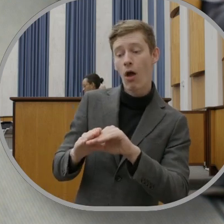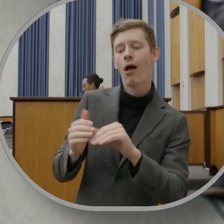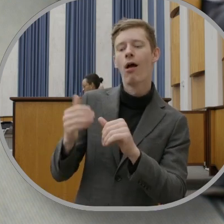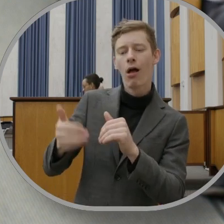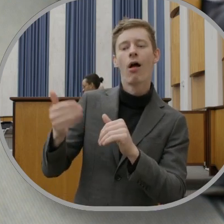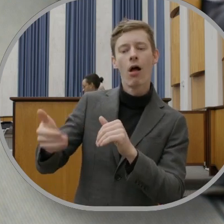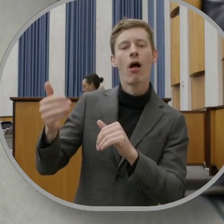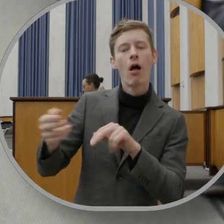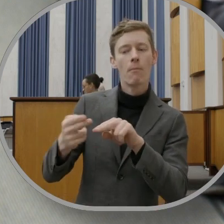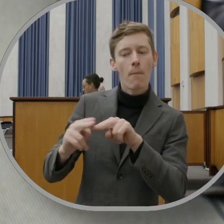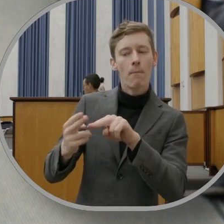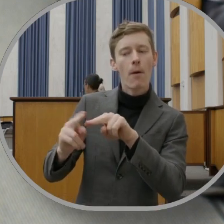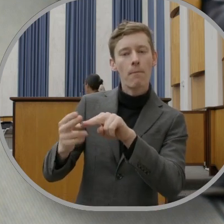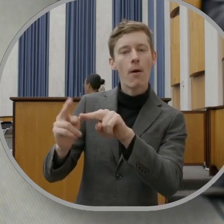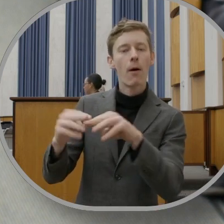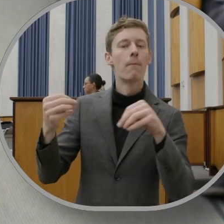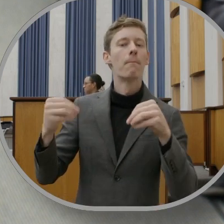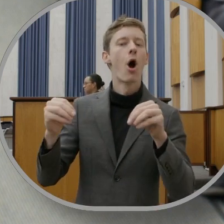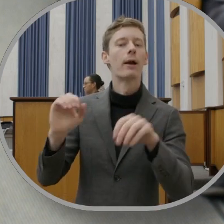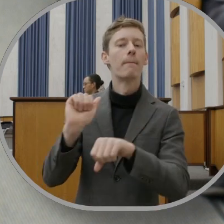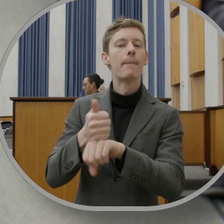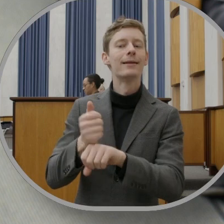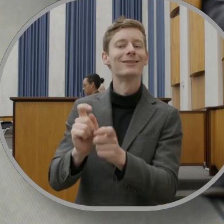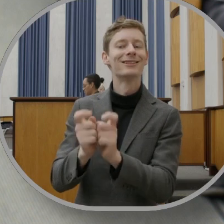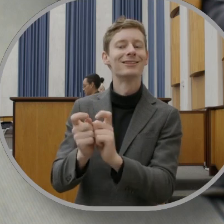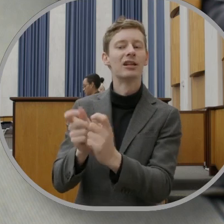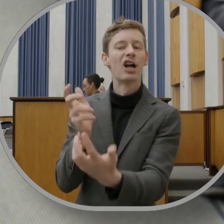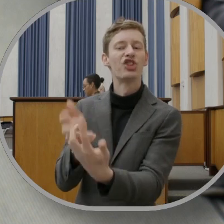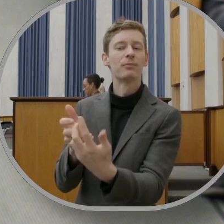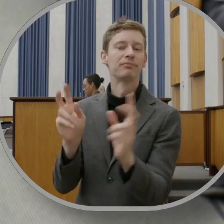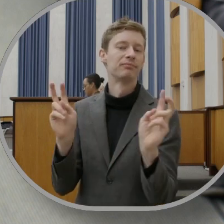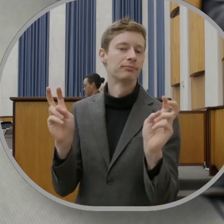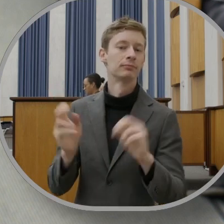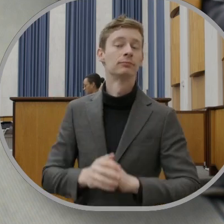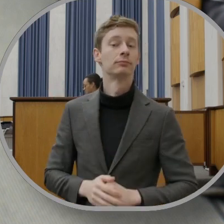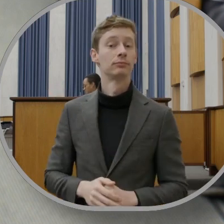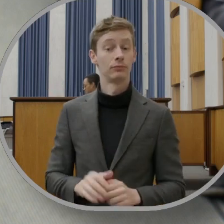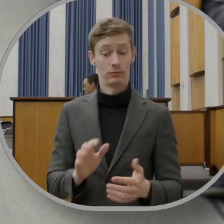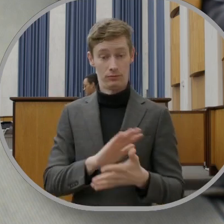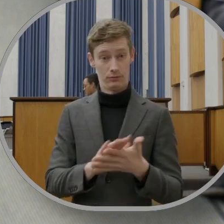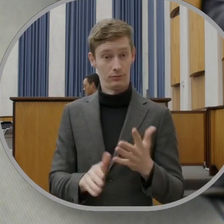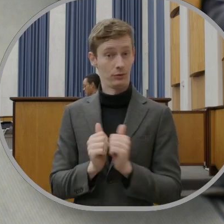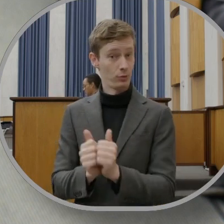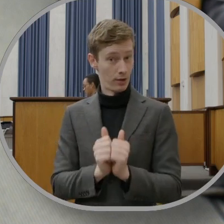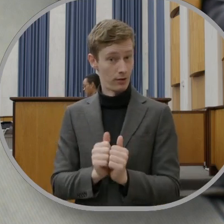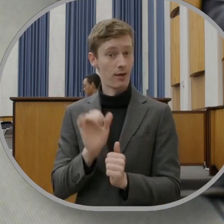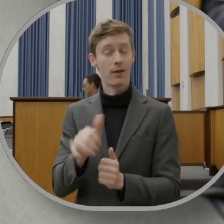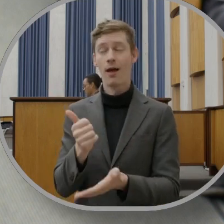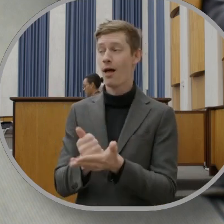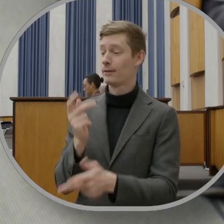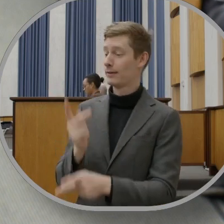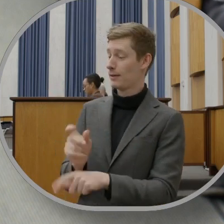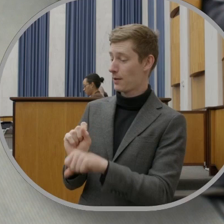adjustments. Together, these strategies have helped us keep the talent we have, attract the talent